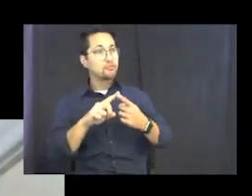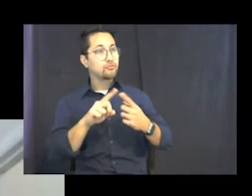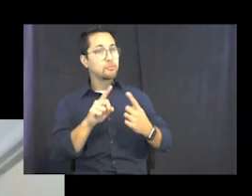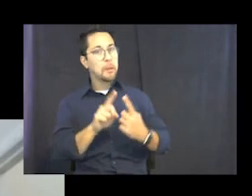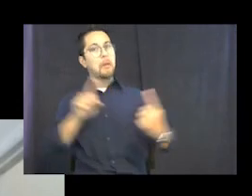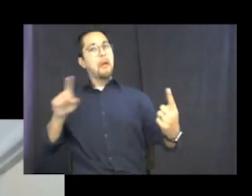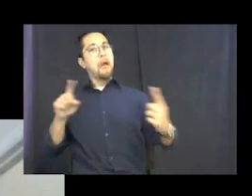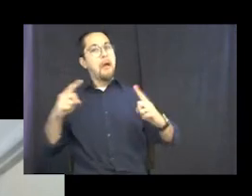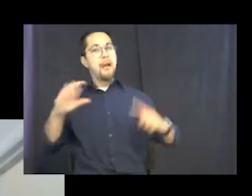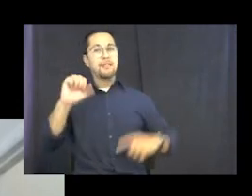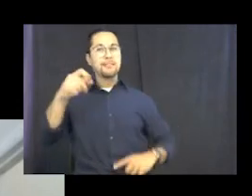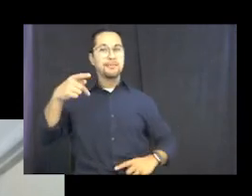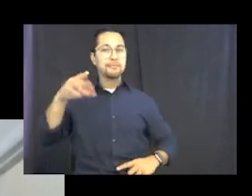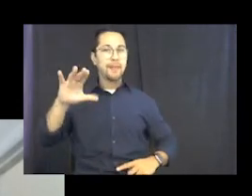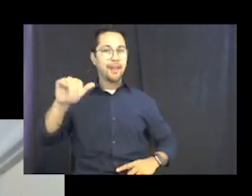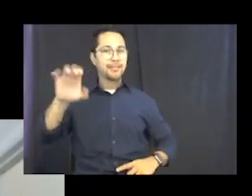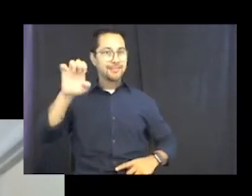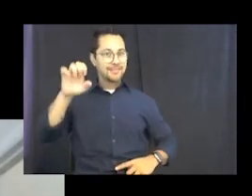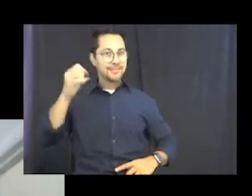I need it as well. Because